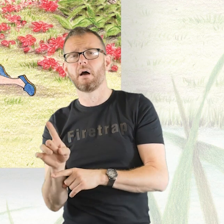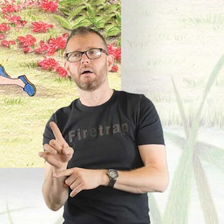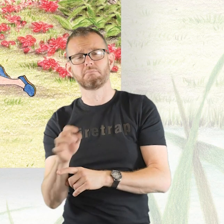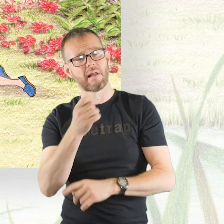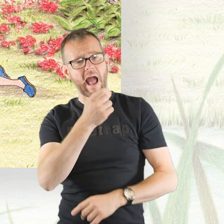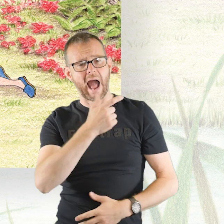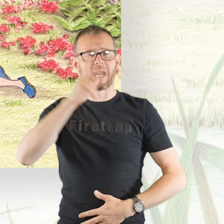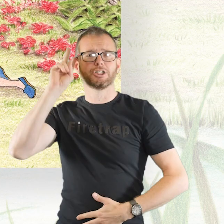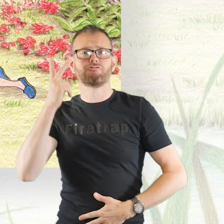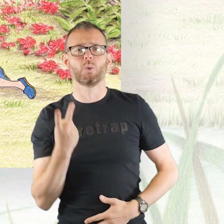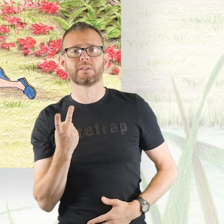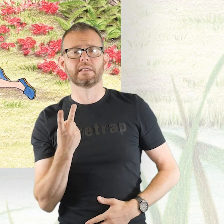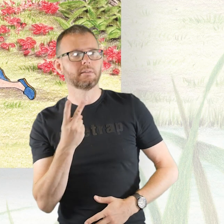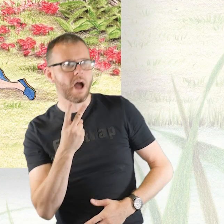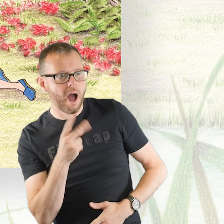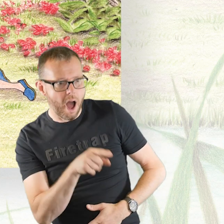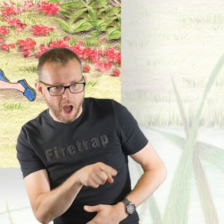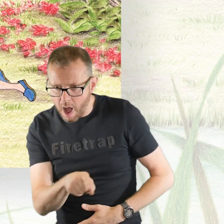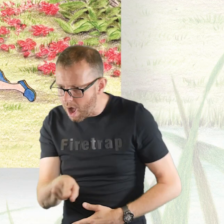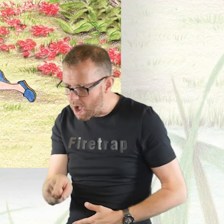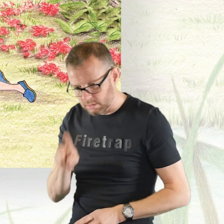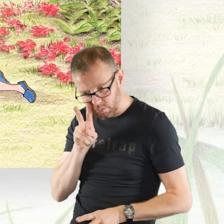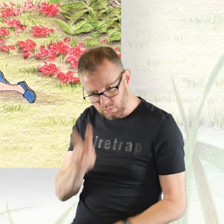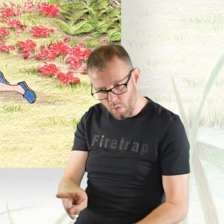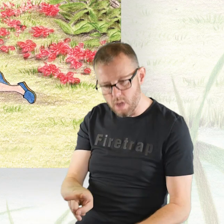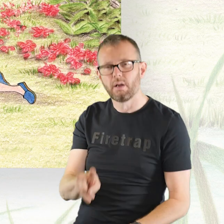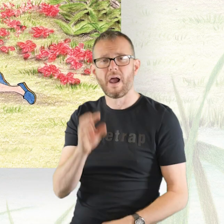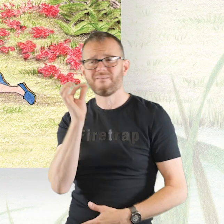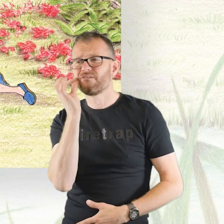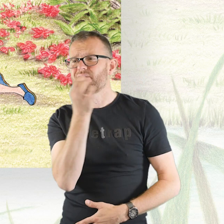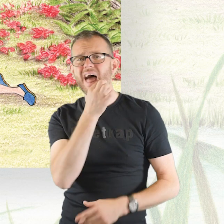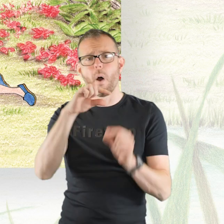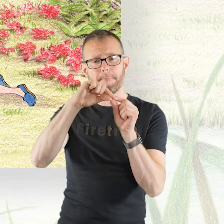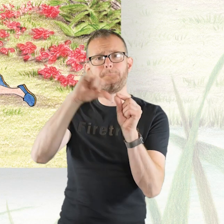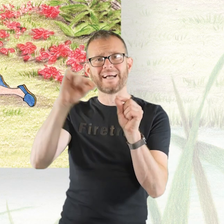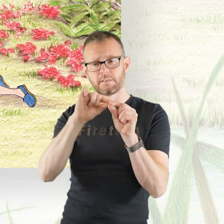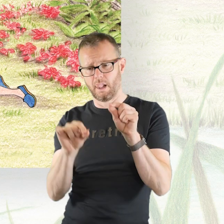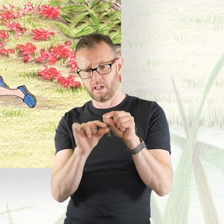Later, Alex and Rosie found flower petals on the ground.